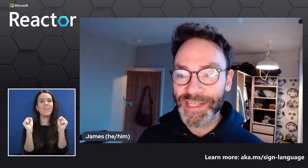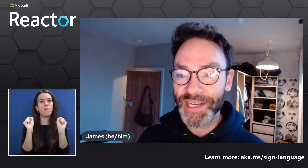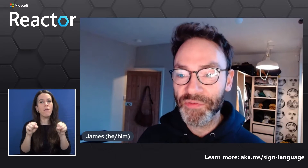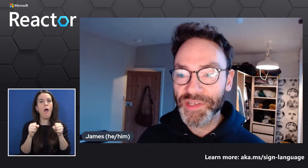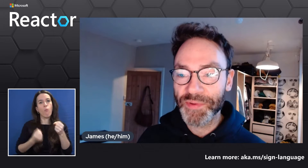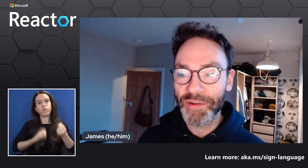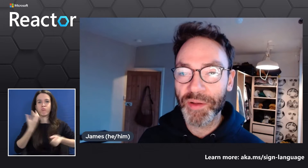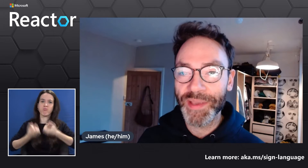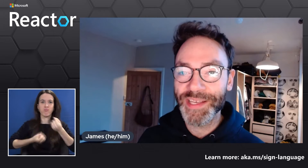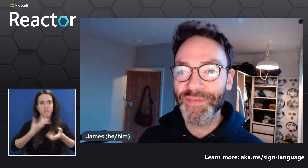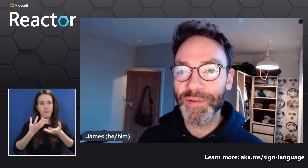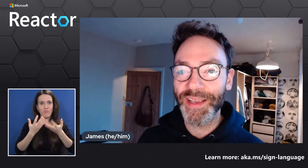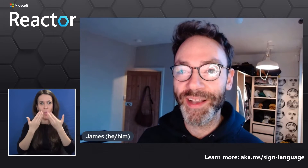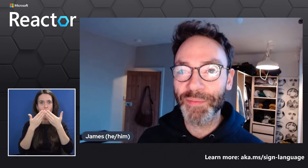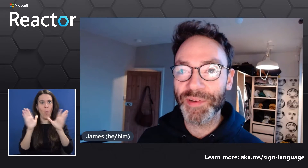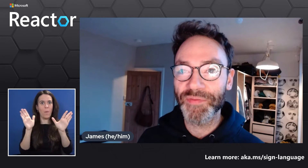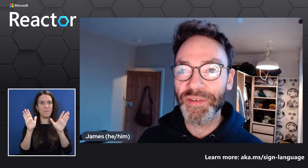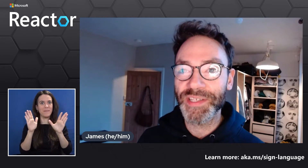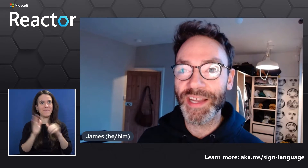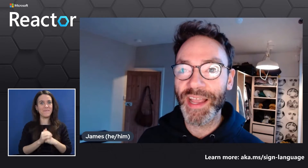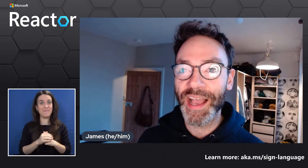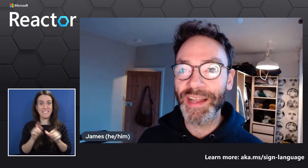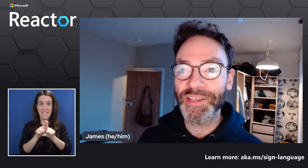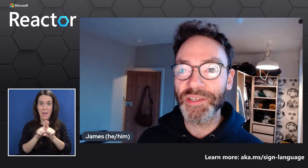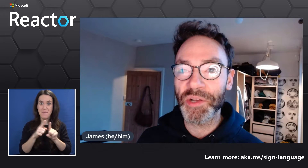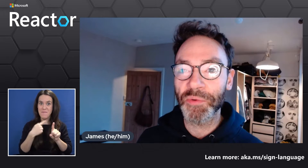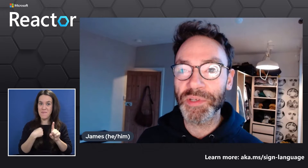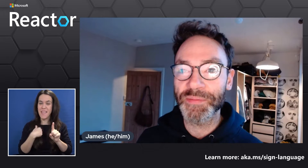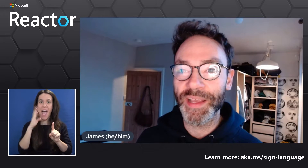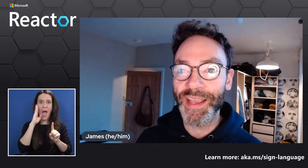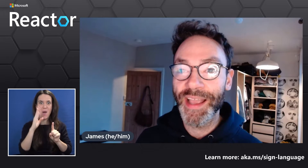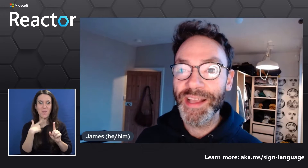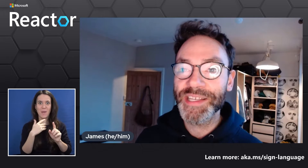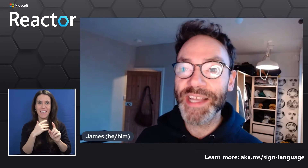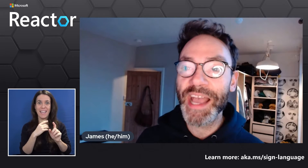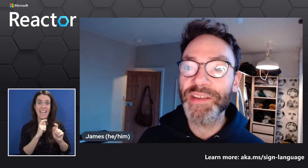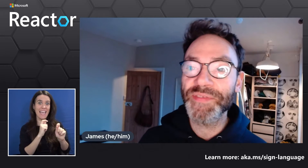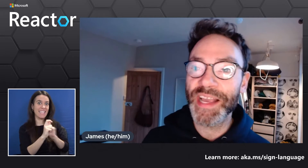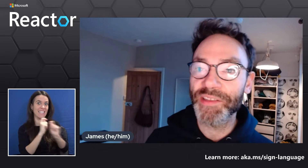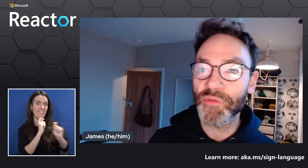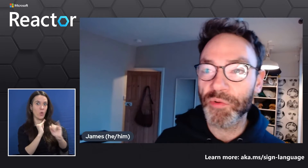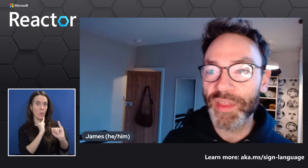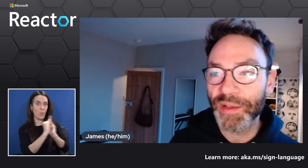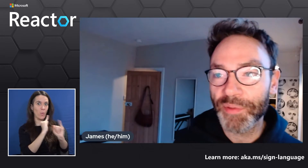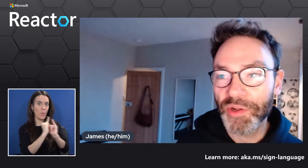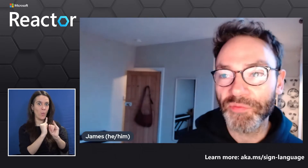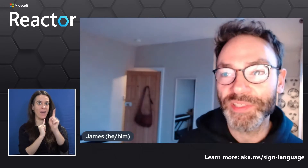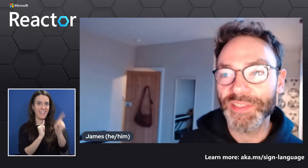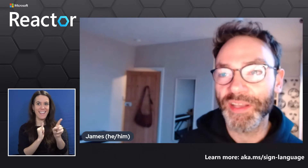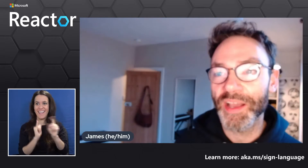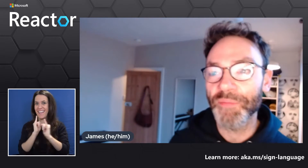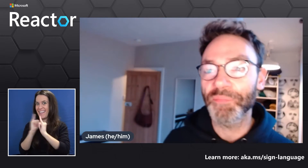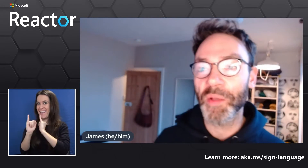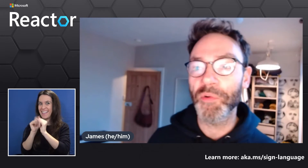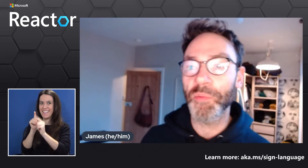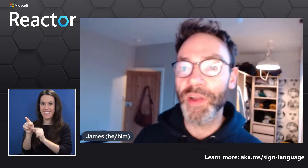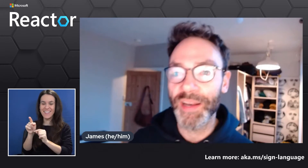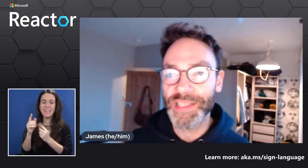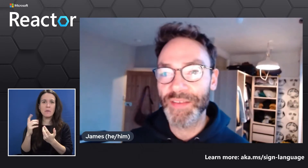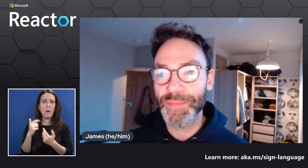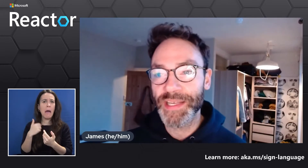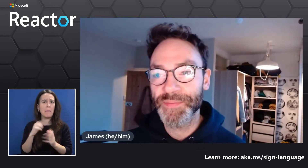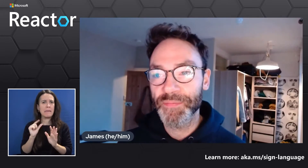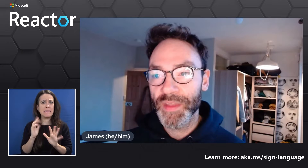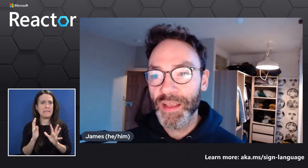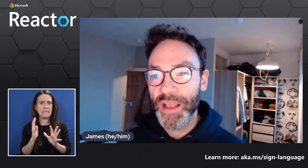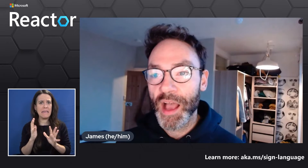that to myself as well. I'll be interviewing a couple of folk today and don't want to be scared of saying the wrong thing, but confident that we're operating in a